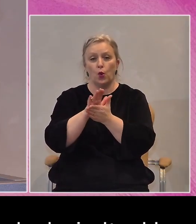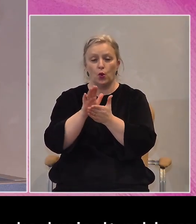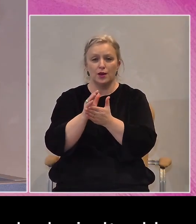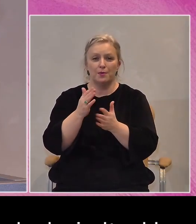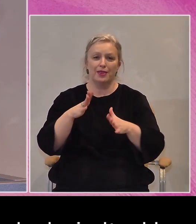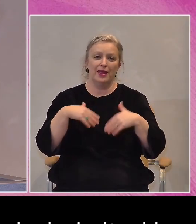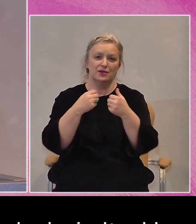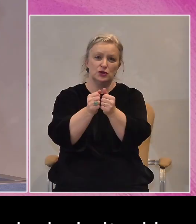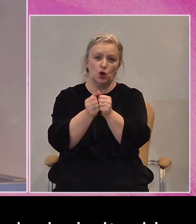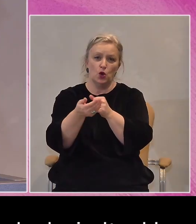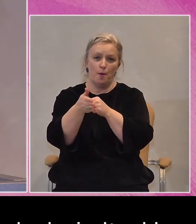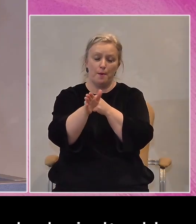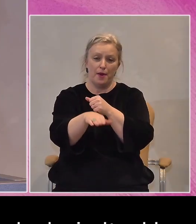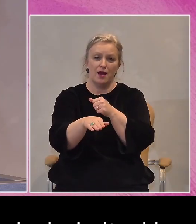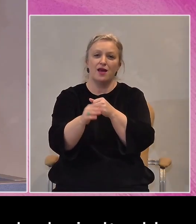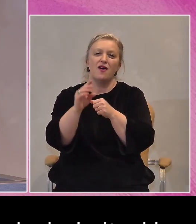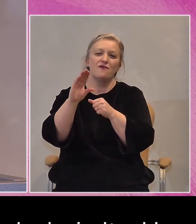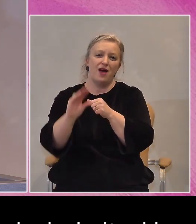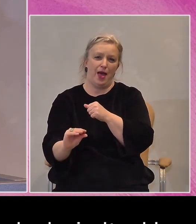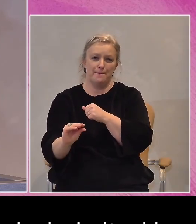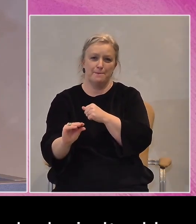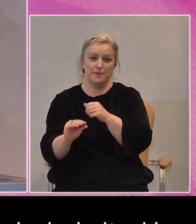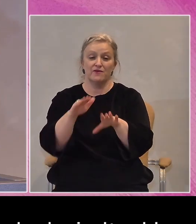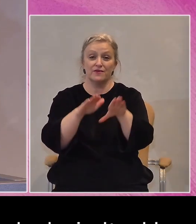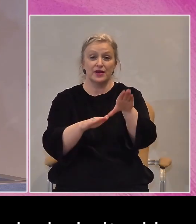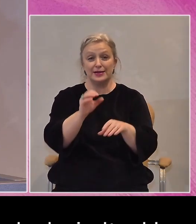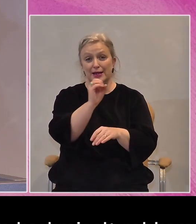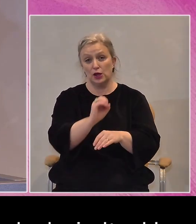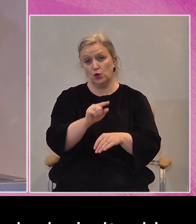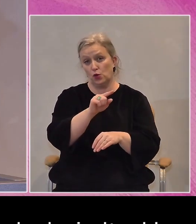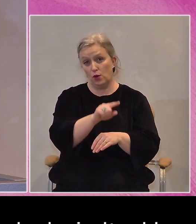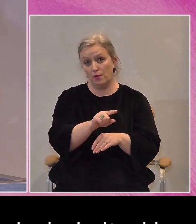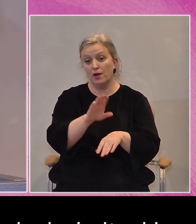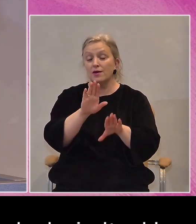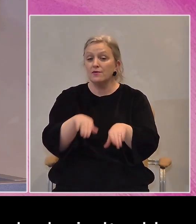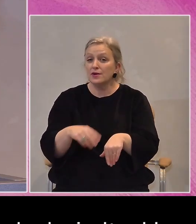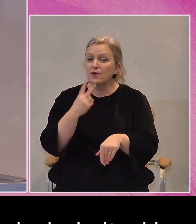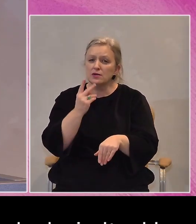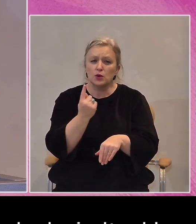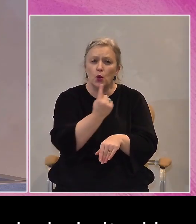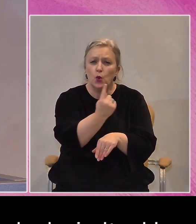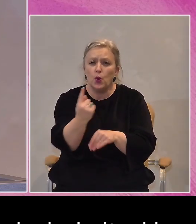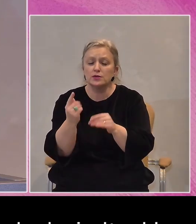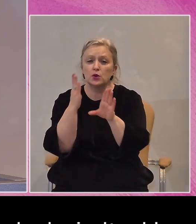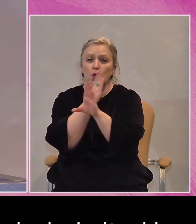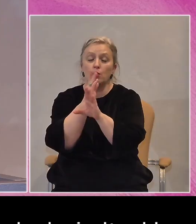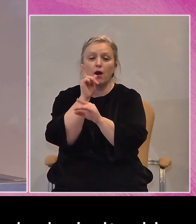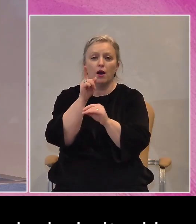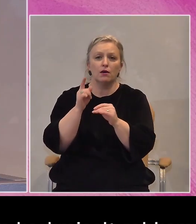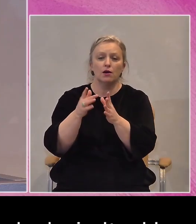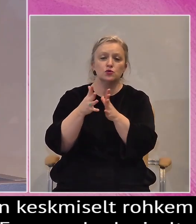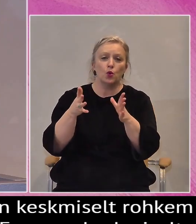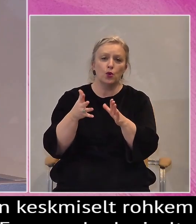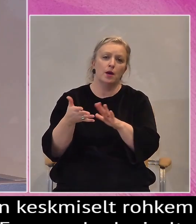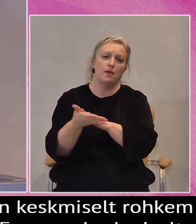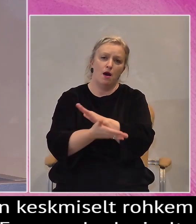Let me come back to Estonia spending less on healthcare than the rest of Europe on average. We can look